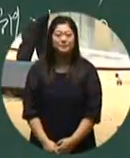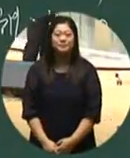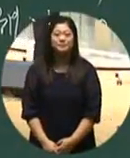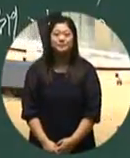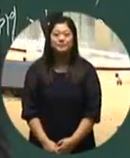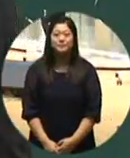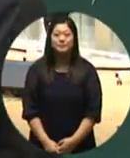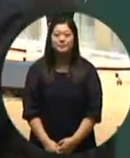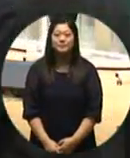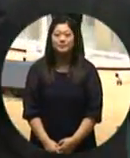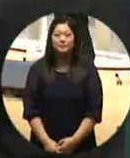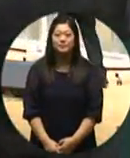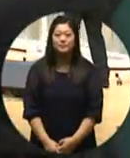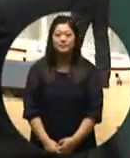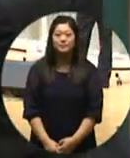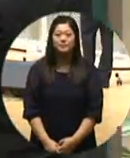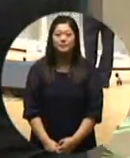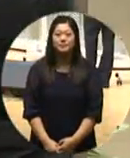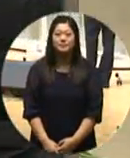goals.